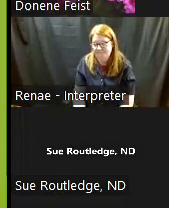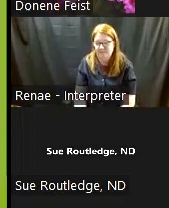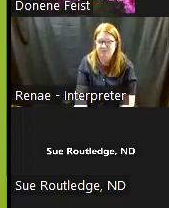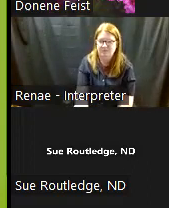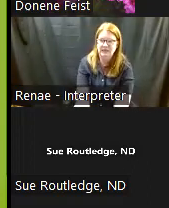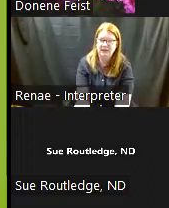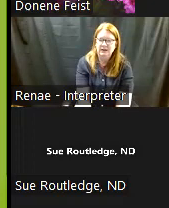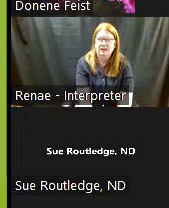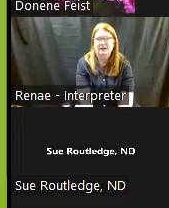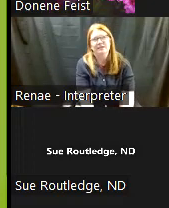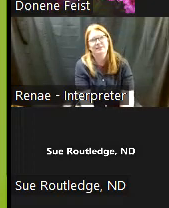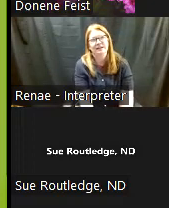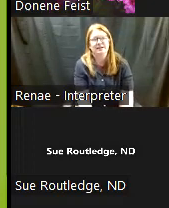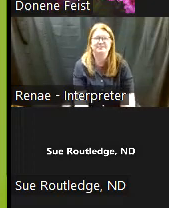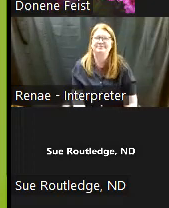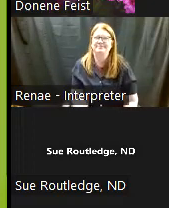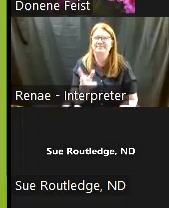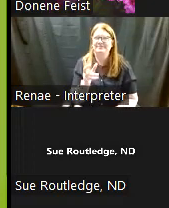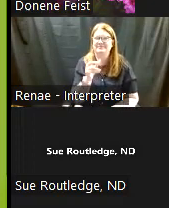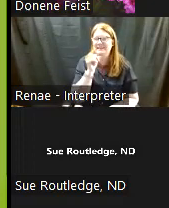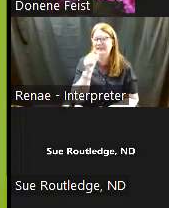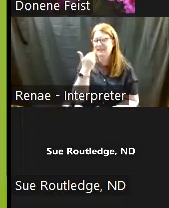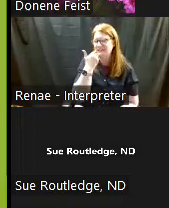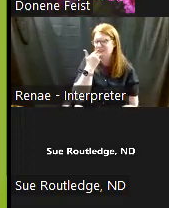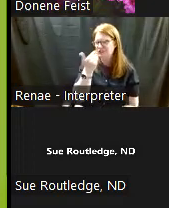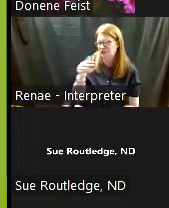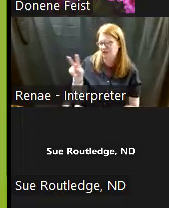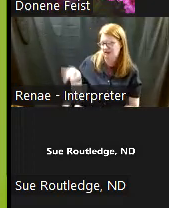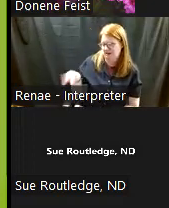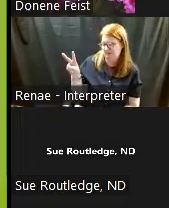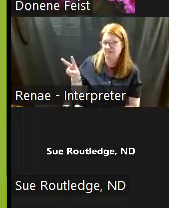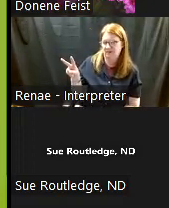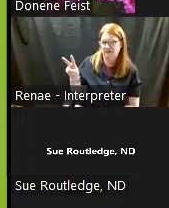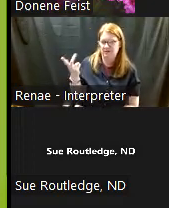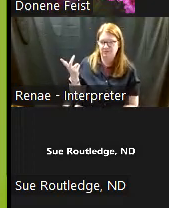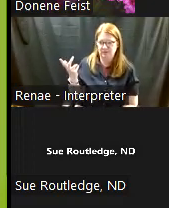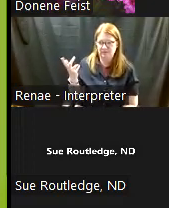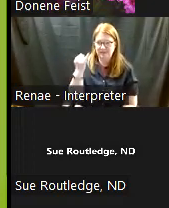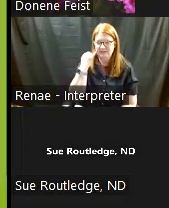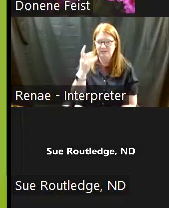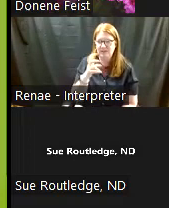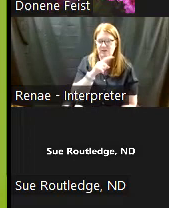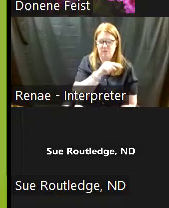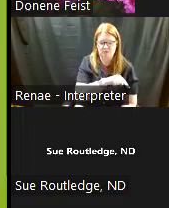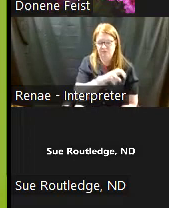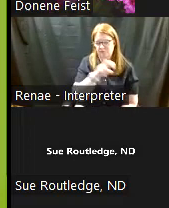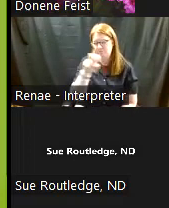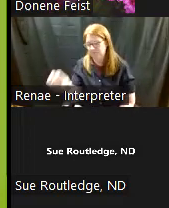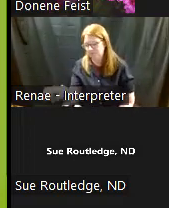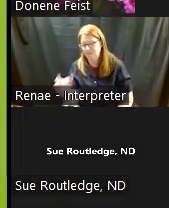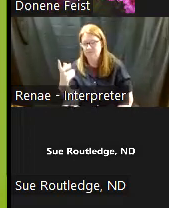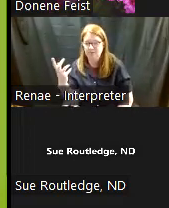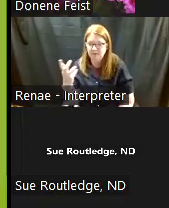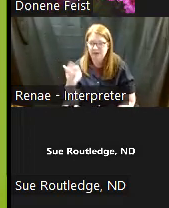don't want to say shaming, that's not the right word, but if a family is going from one center to another and they have a mild hearing loss,